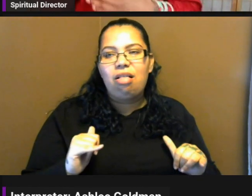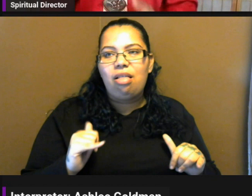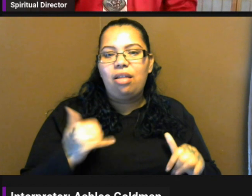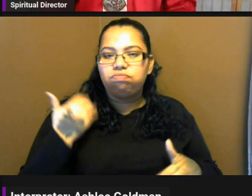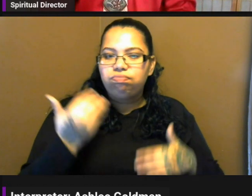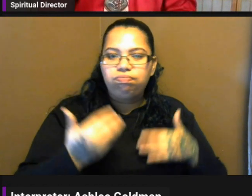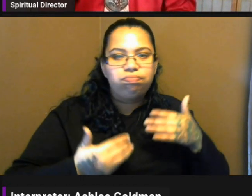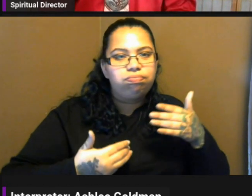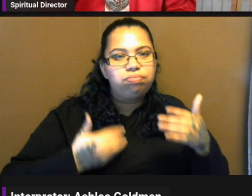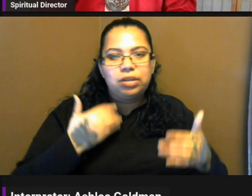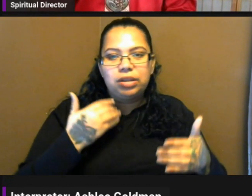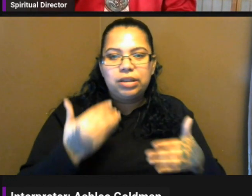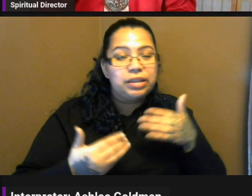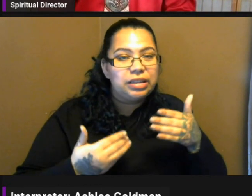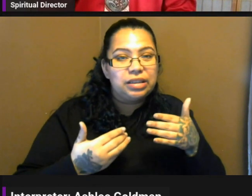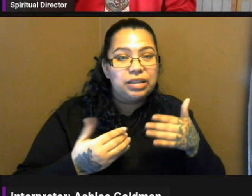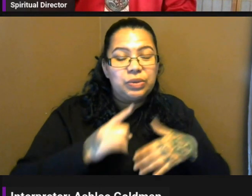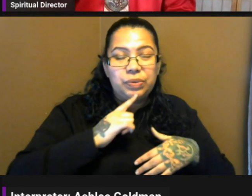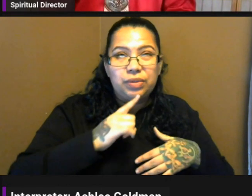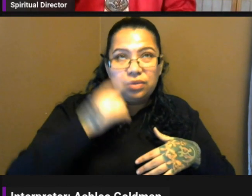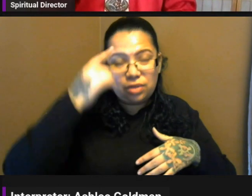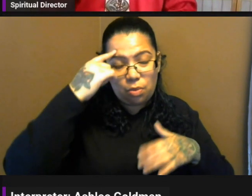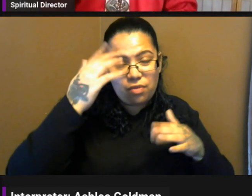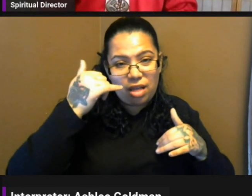ideally, we do so with a level of gentleness.